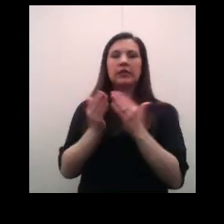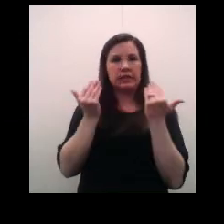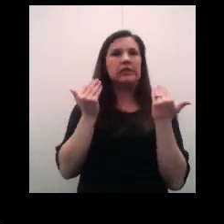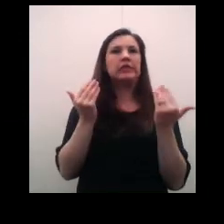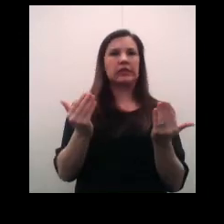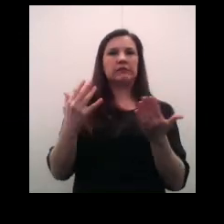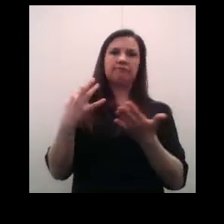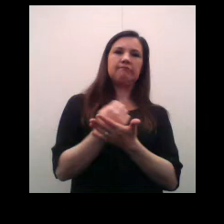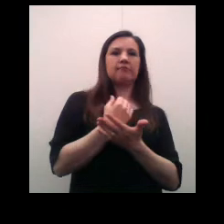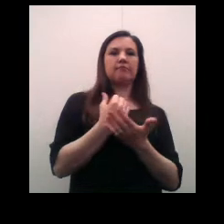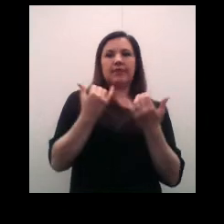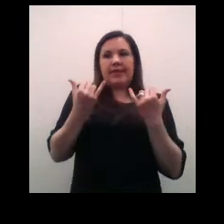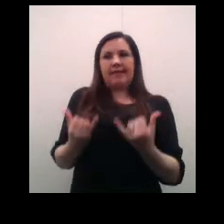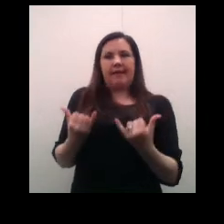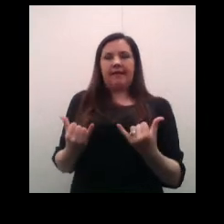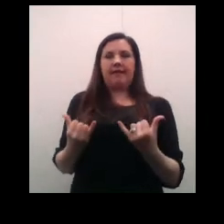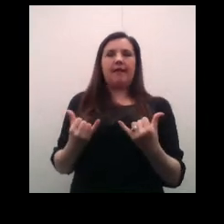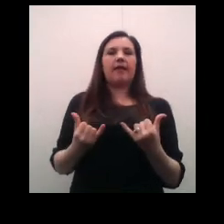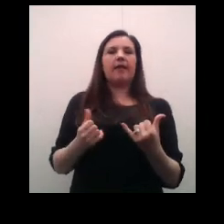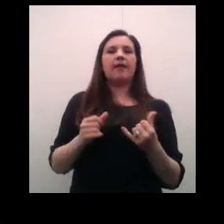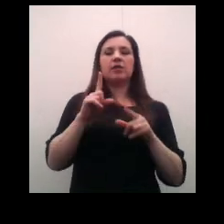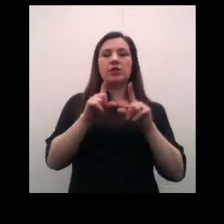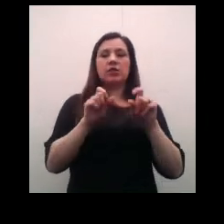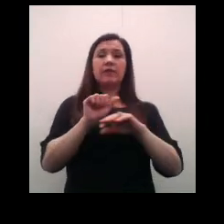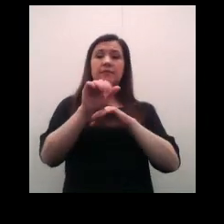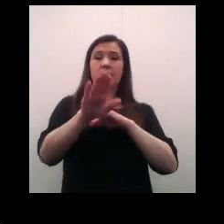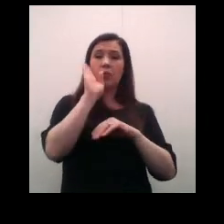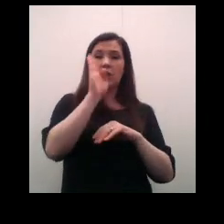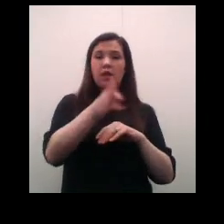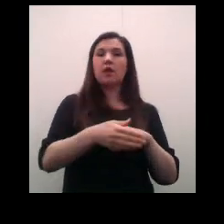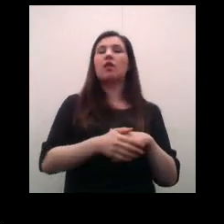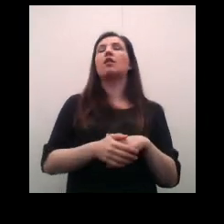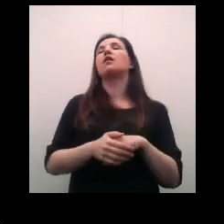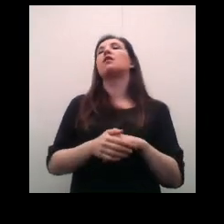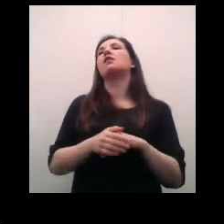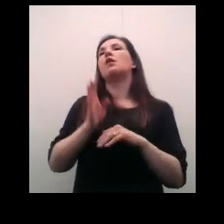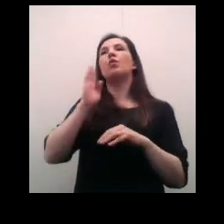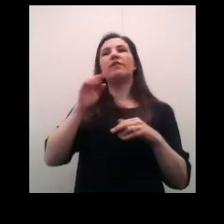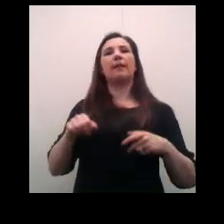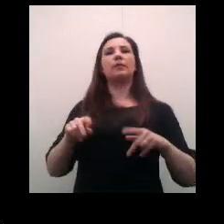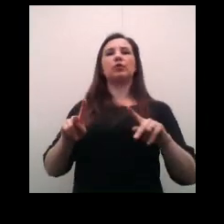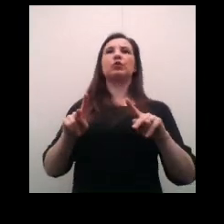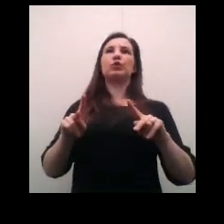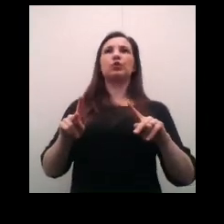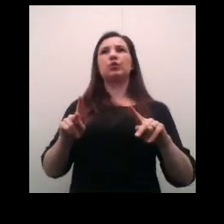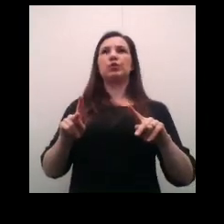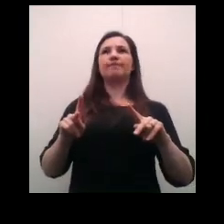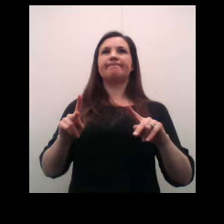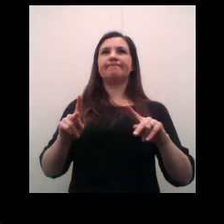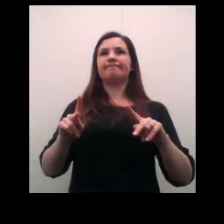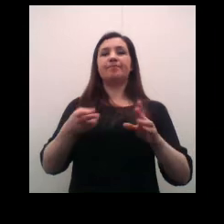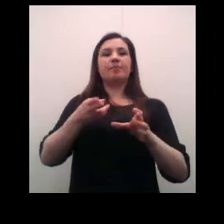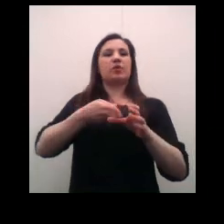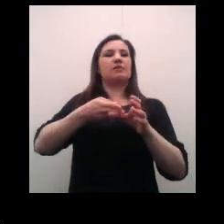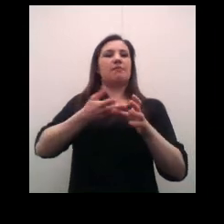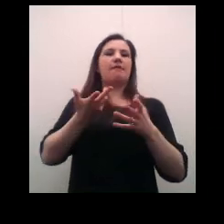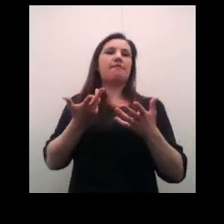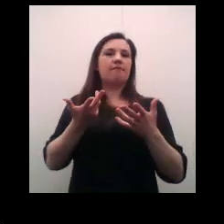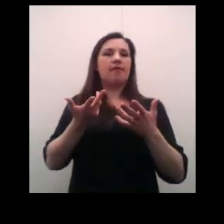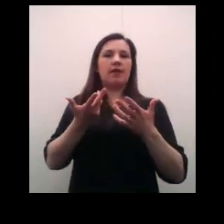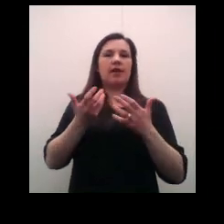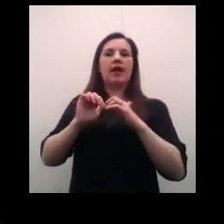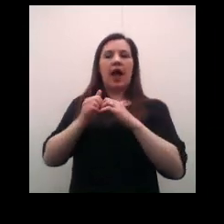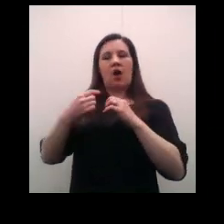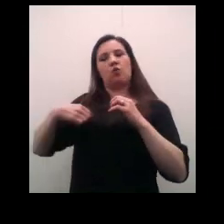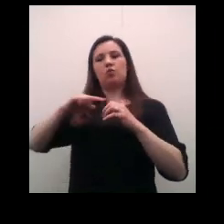it by the end of today. A survey will be sent out for you, and then you will have an opportunity to actually participate in the process of how